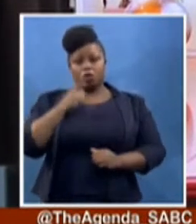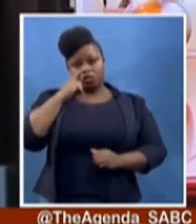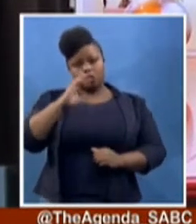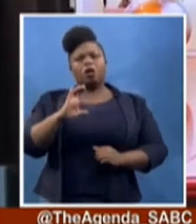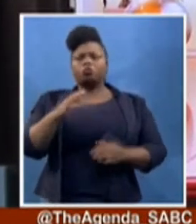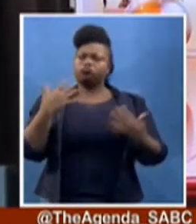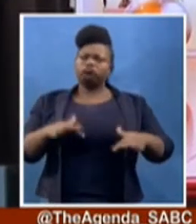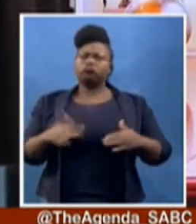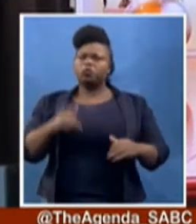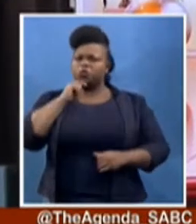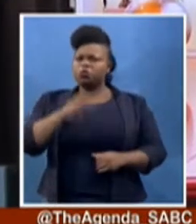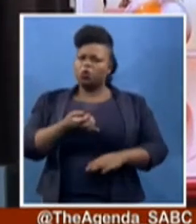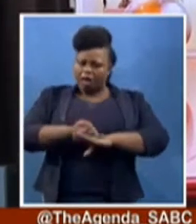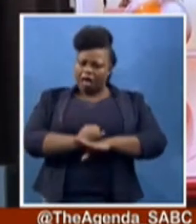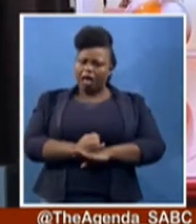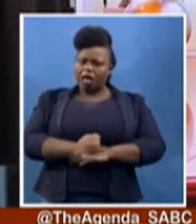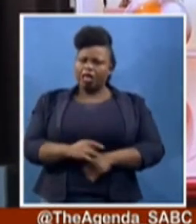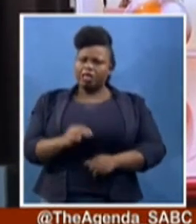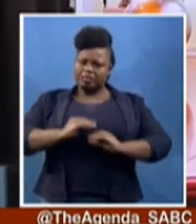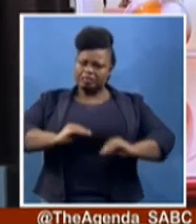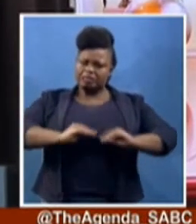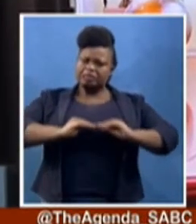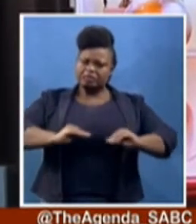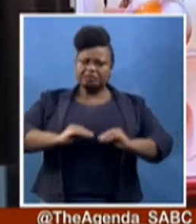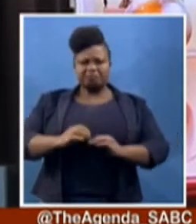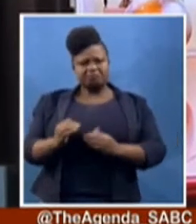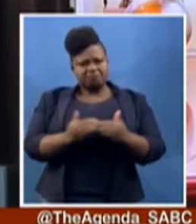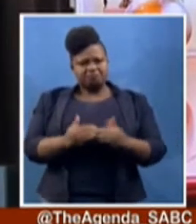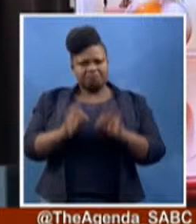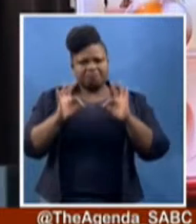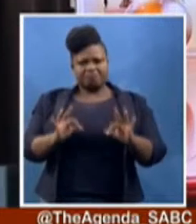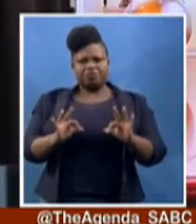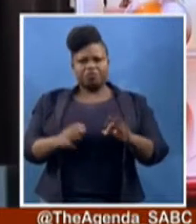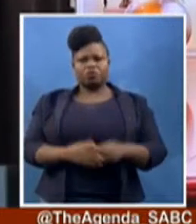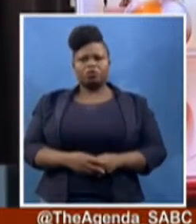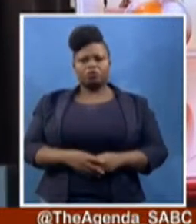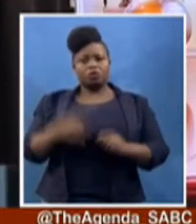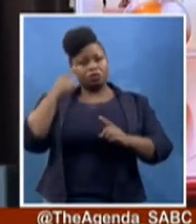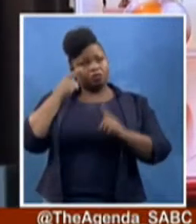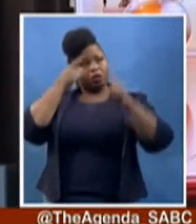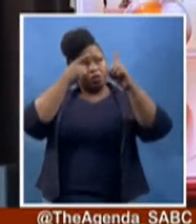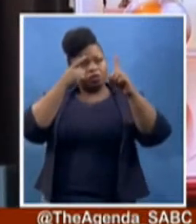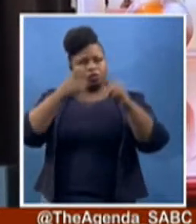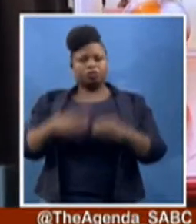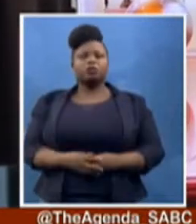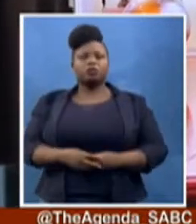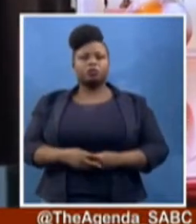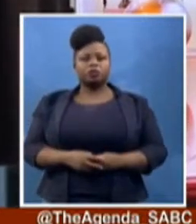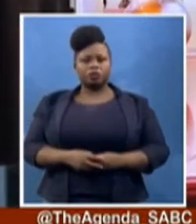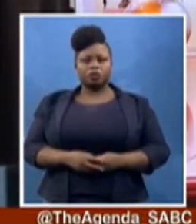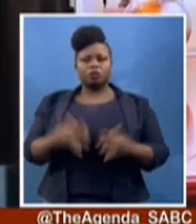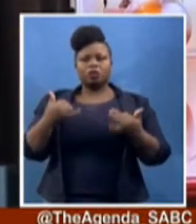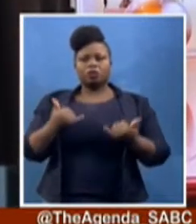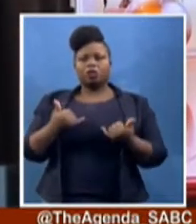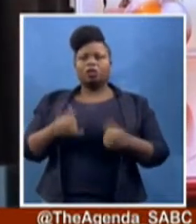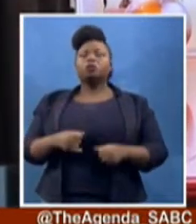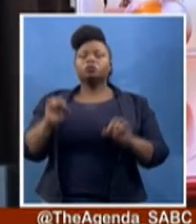intellectual discipline, duty, and purpose. Her sense of adventure would lead her